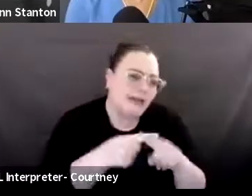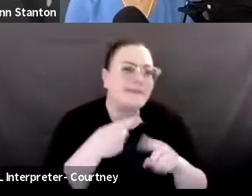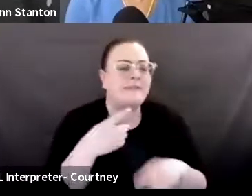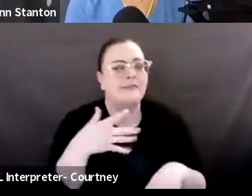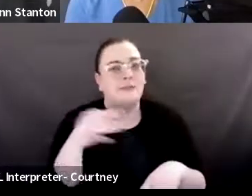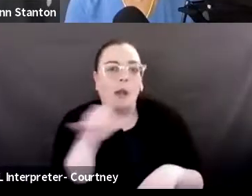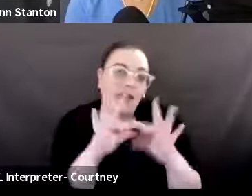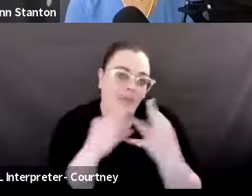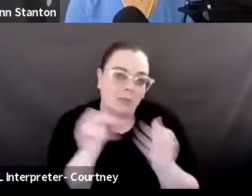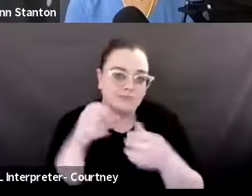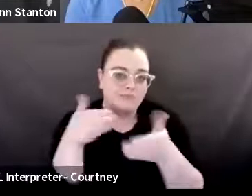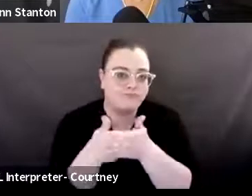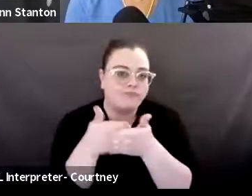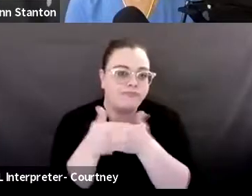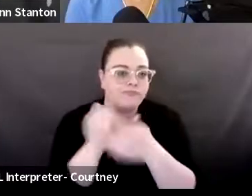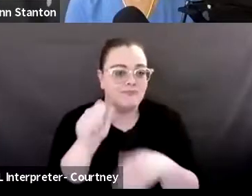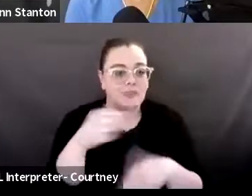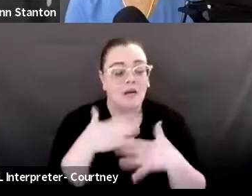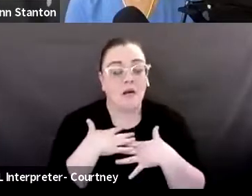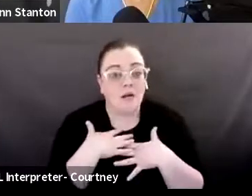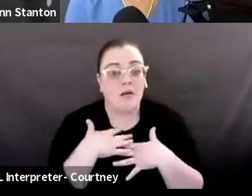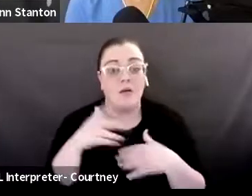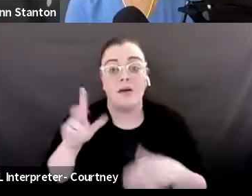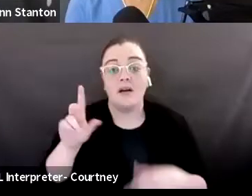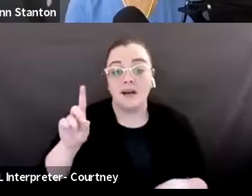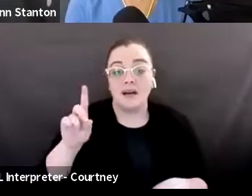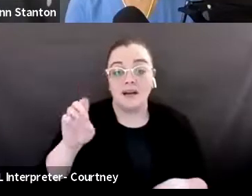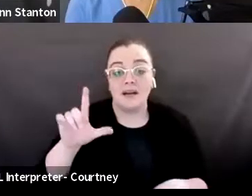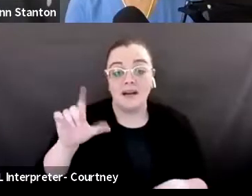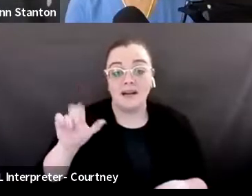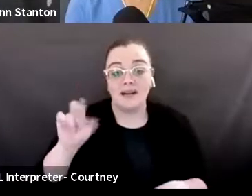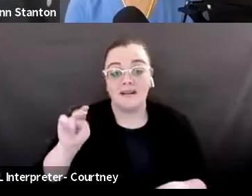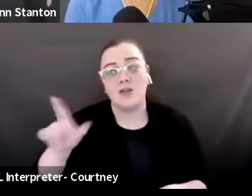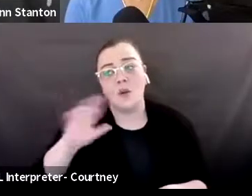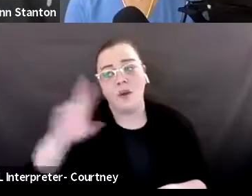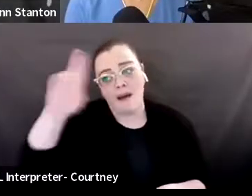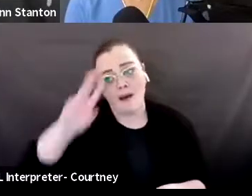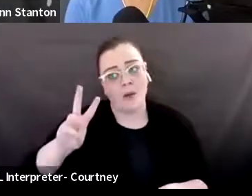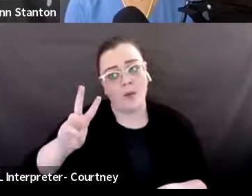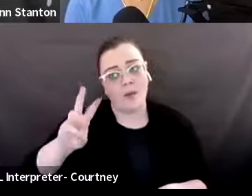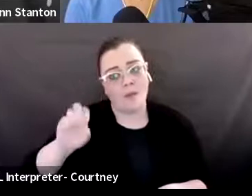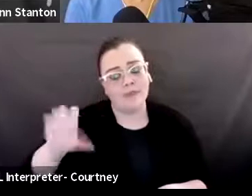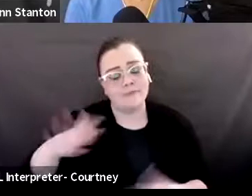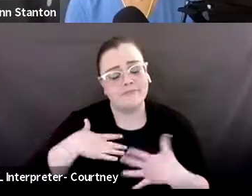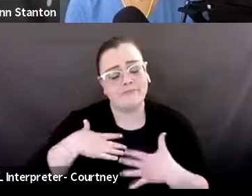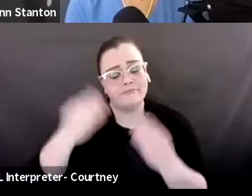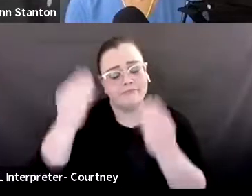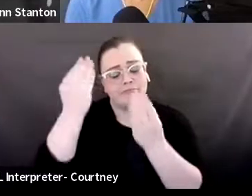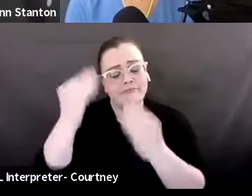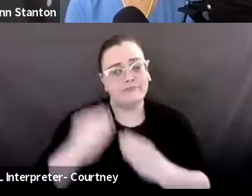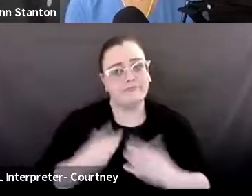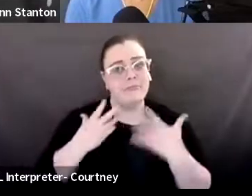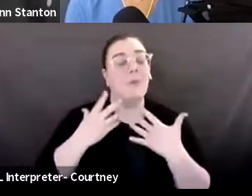family. And I was remiss by saying, DeLanna, your Uncle Wes is such an inspiration to us as well, and hung out with my parents in